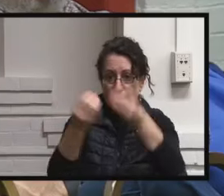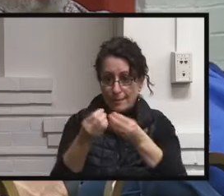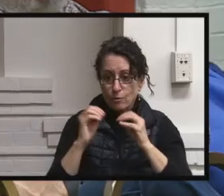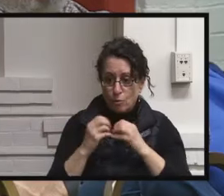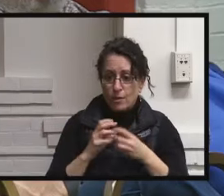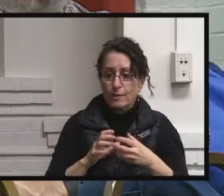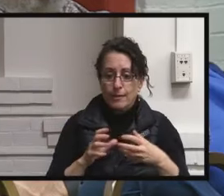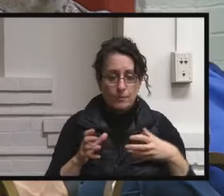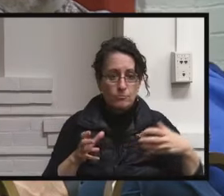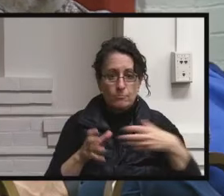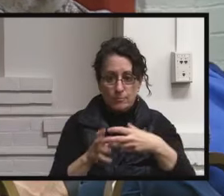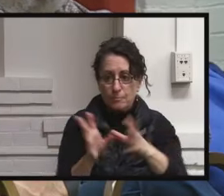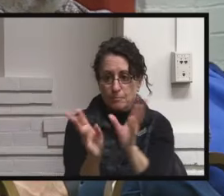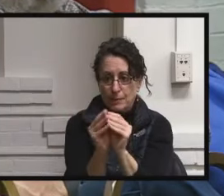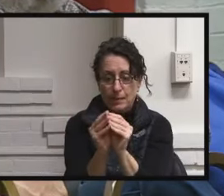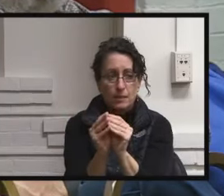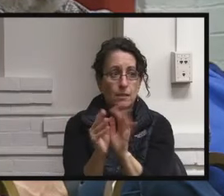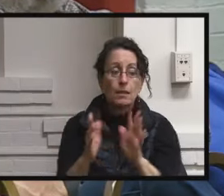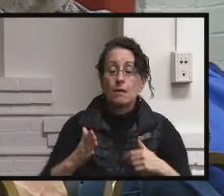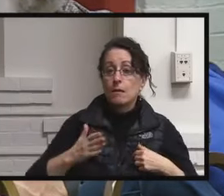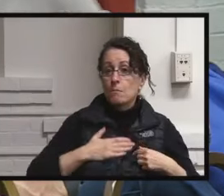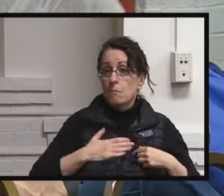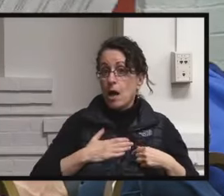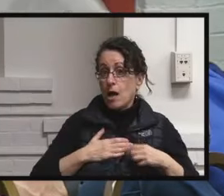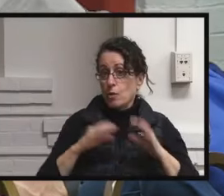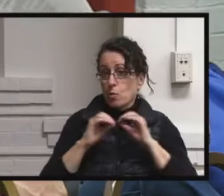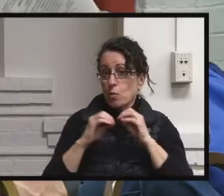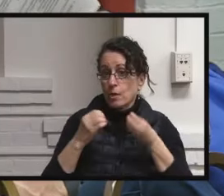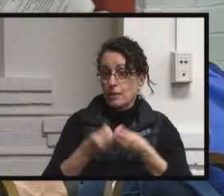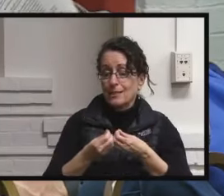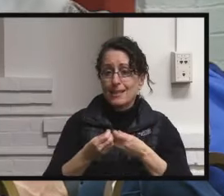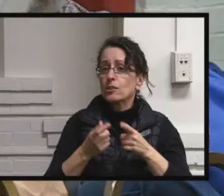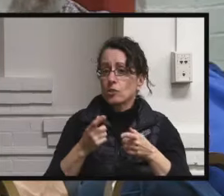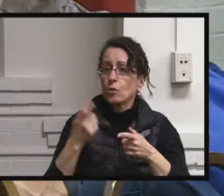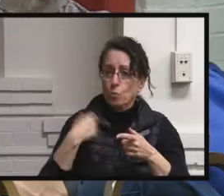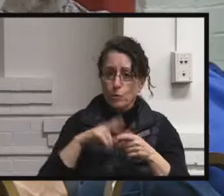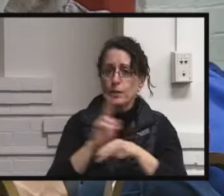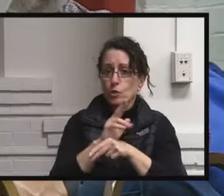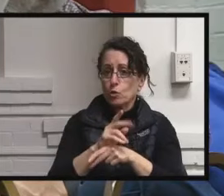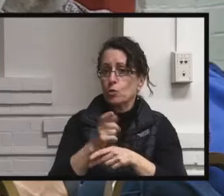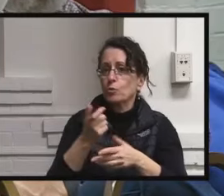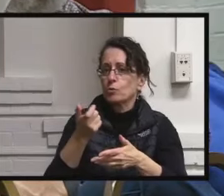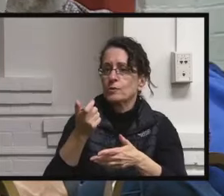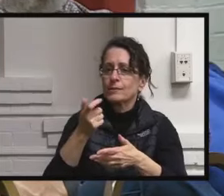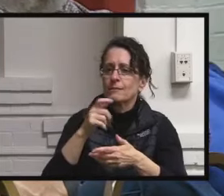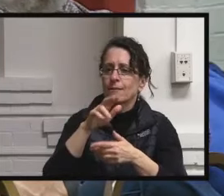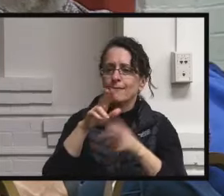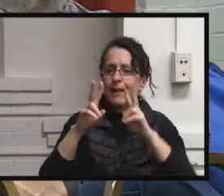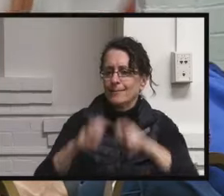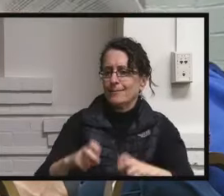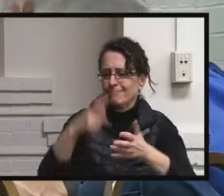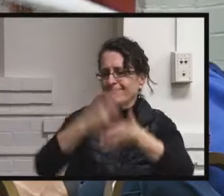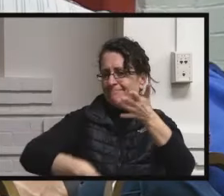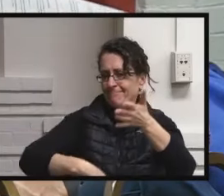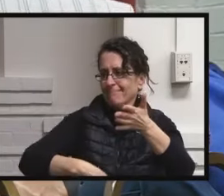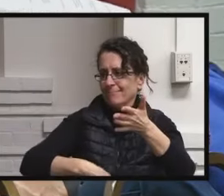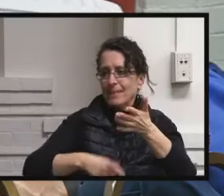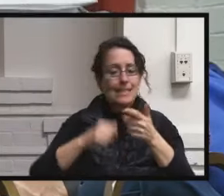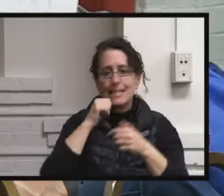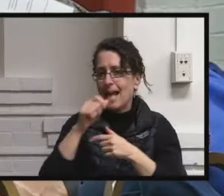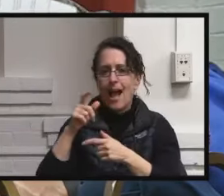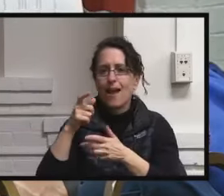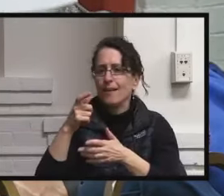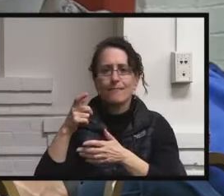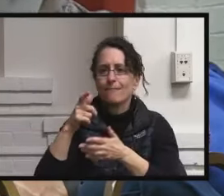I think someday my solid waste district works on assessment and fee for service. It's a very big nut to separate those